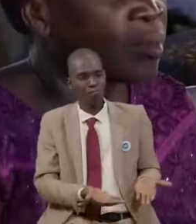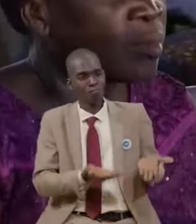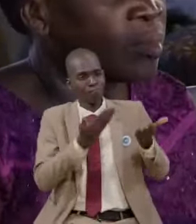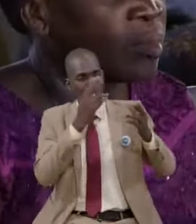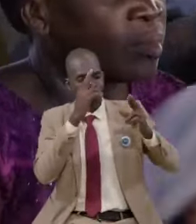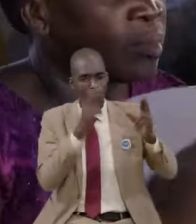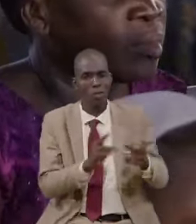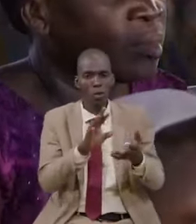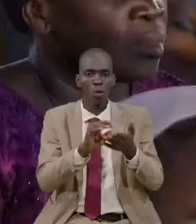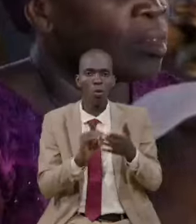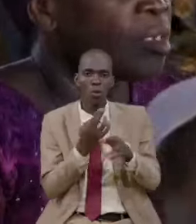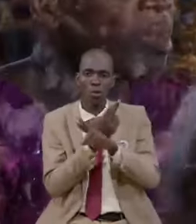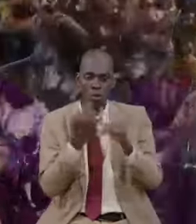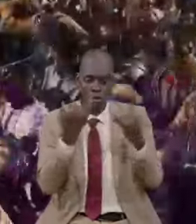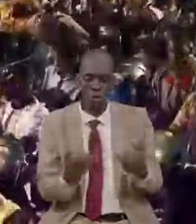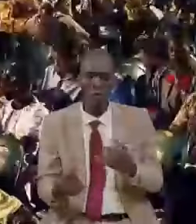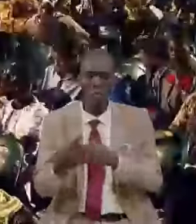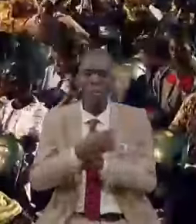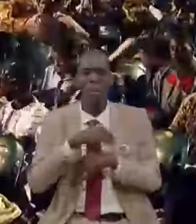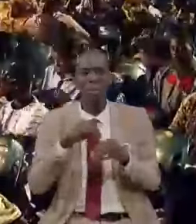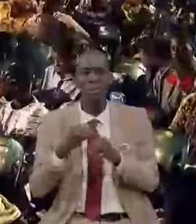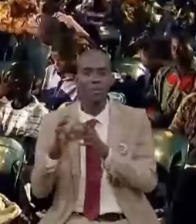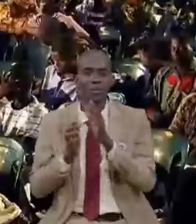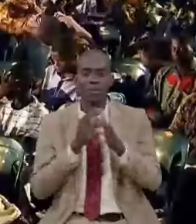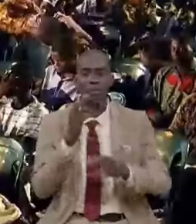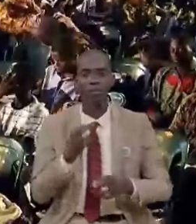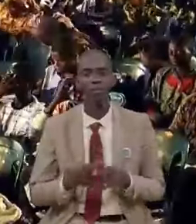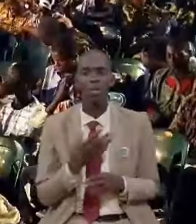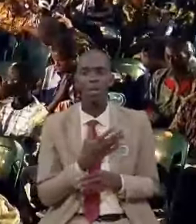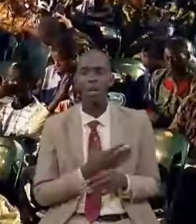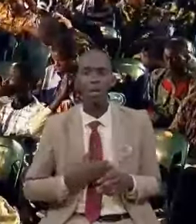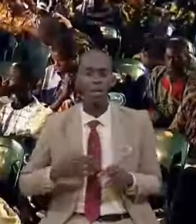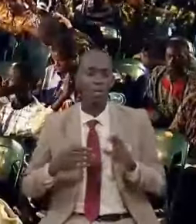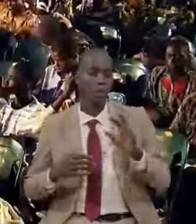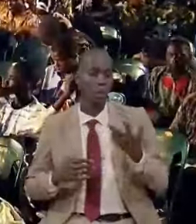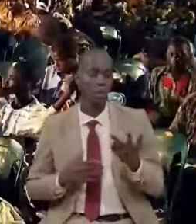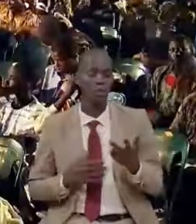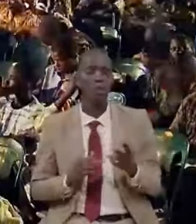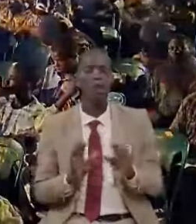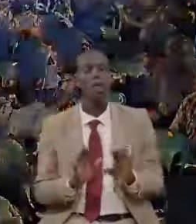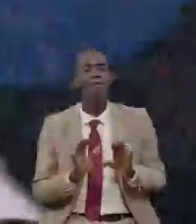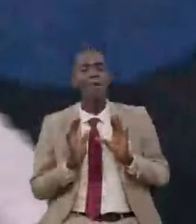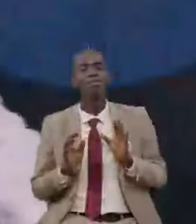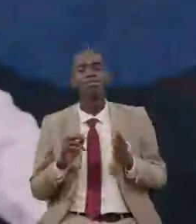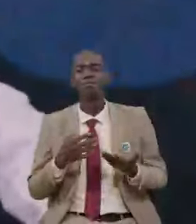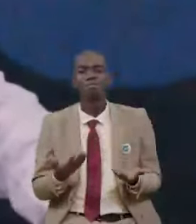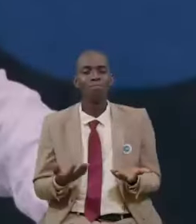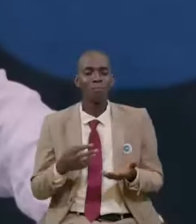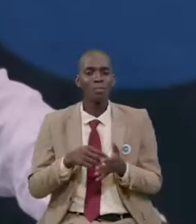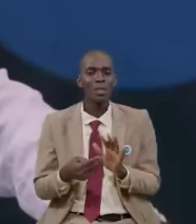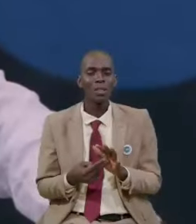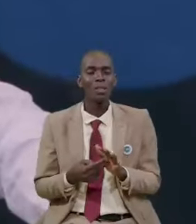exalt your redemption today. And then there are the people that they make favor to